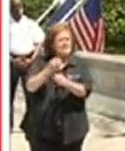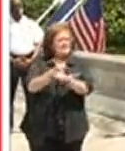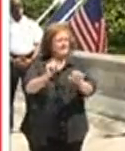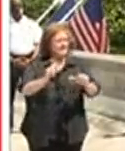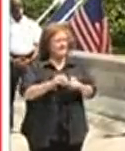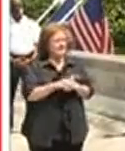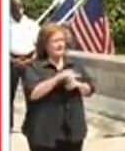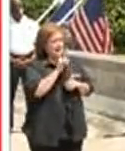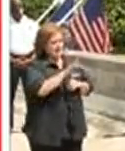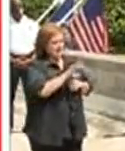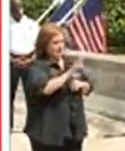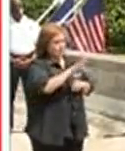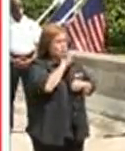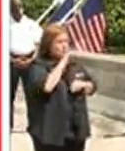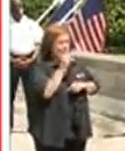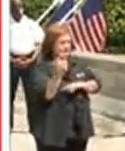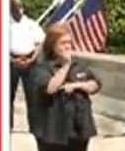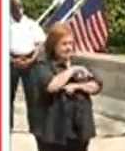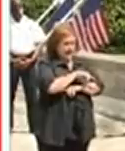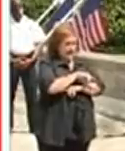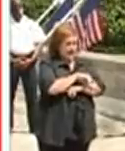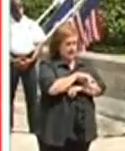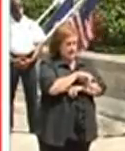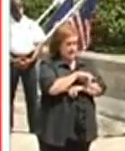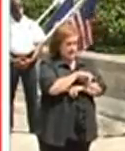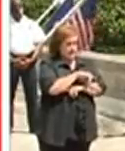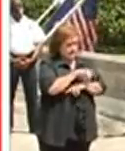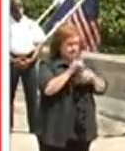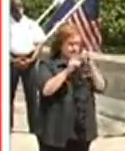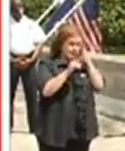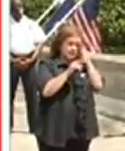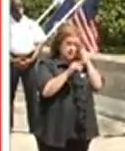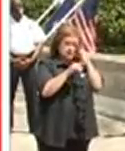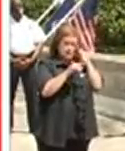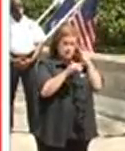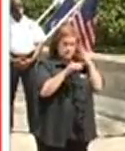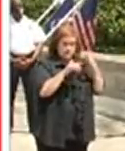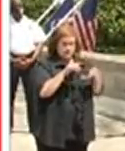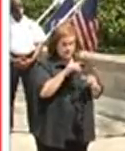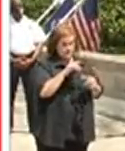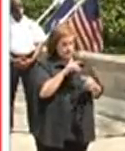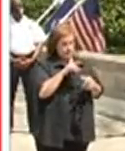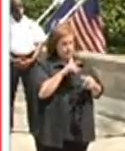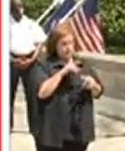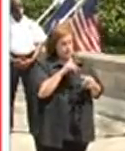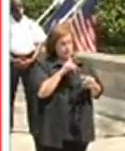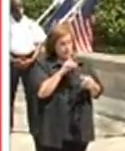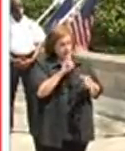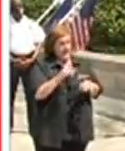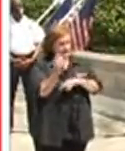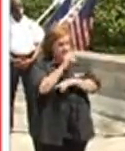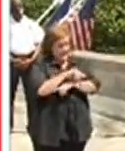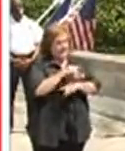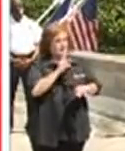trash day is in the next several days, be conscious of when you put your can out and bring it in immediately.